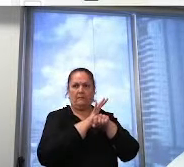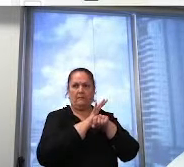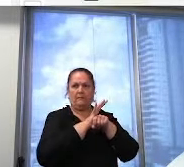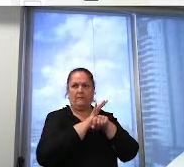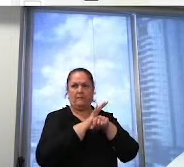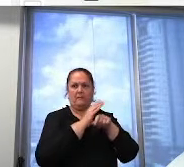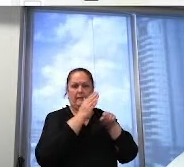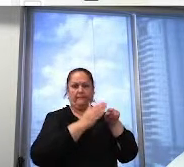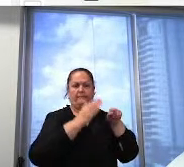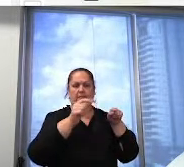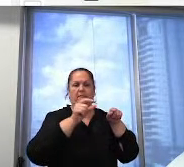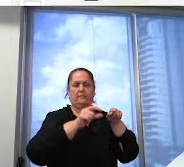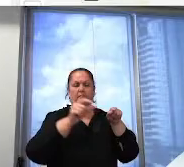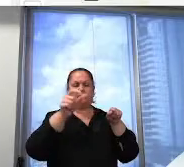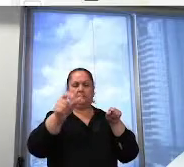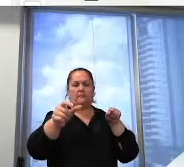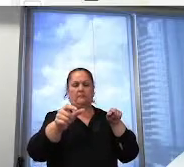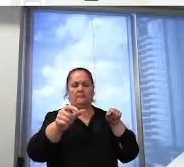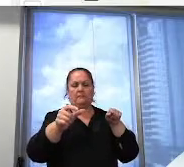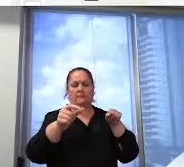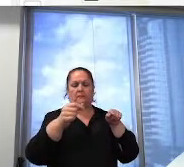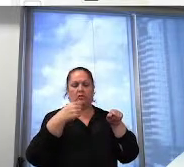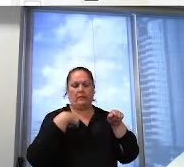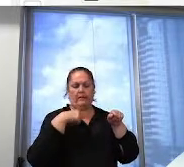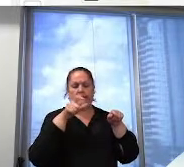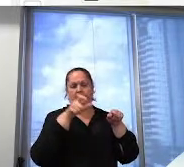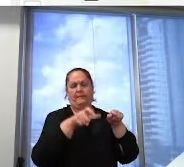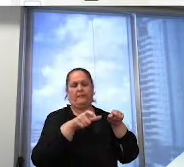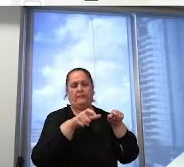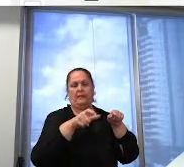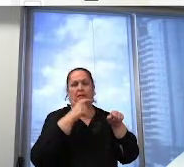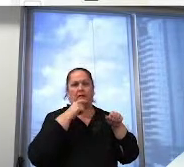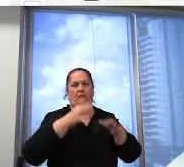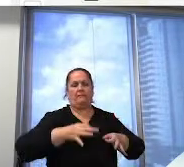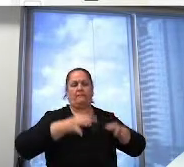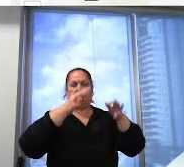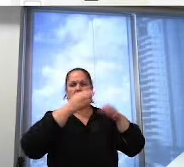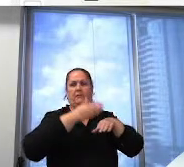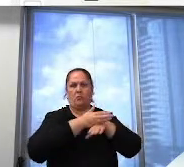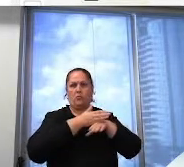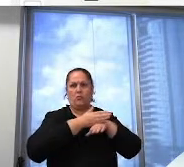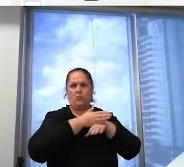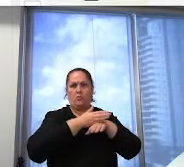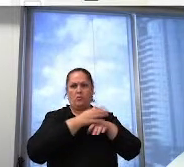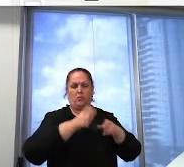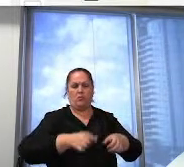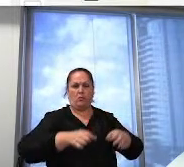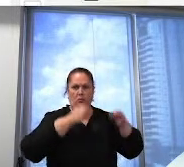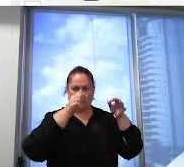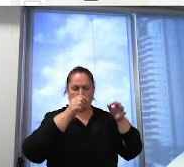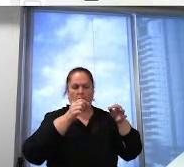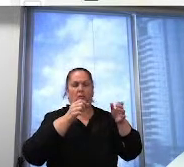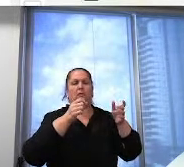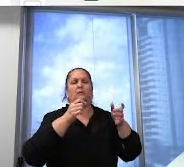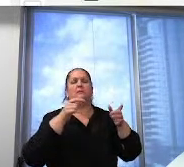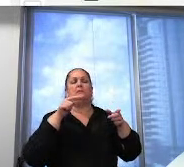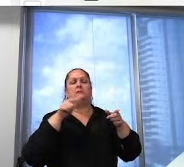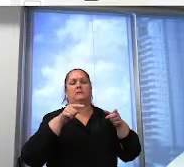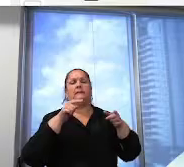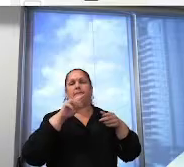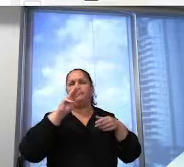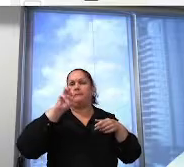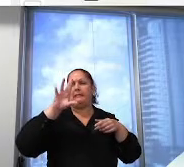entirely has various segments, and you have a segment that is wood poles, and then you identify that